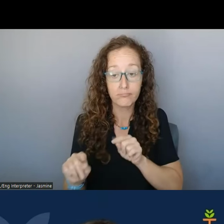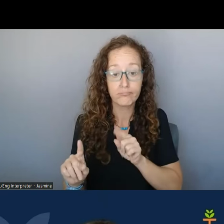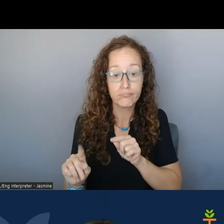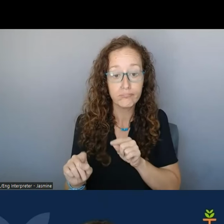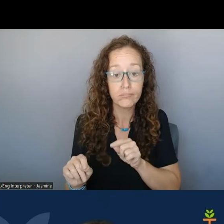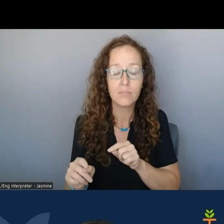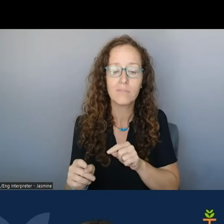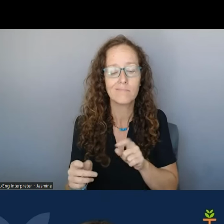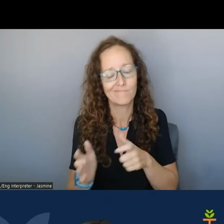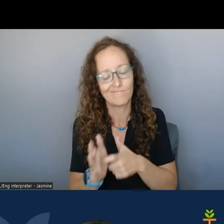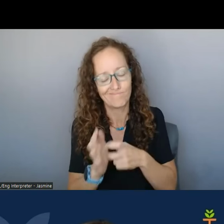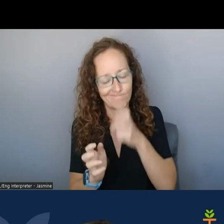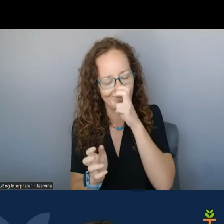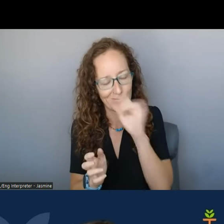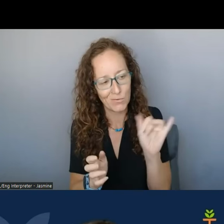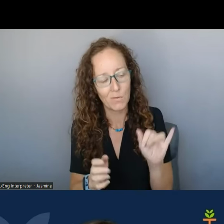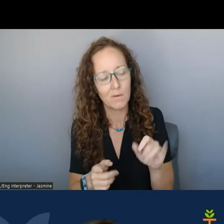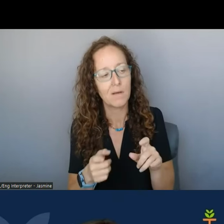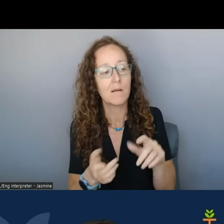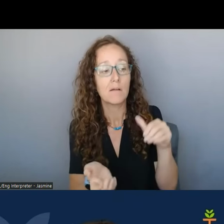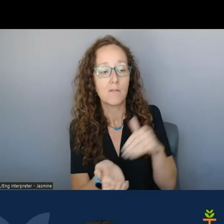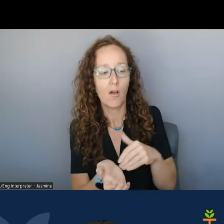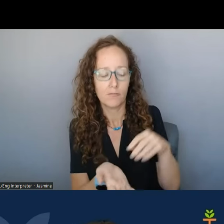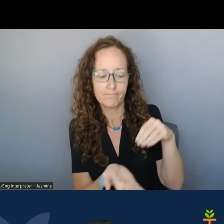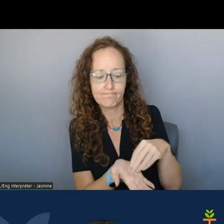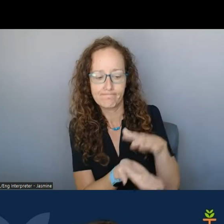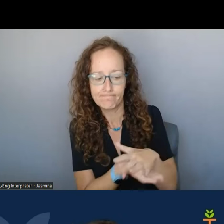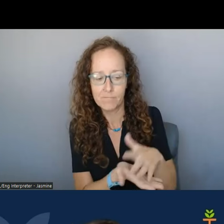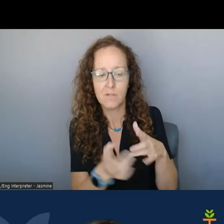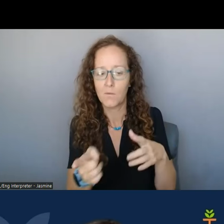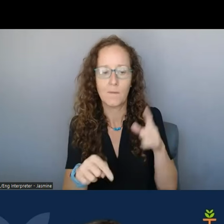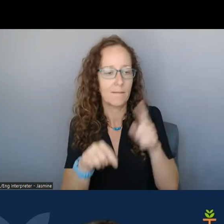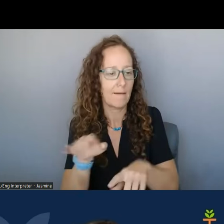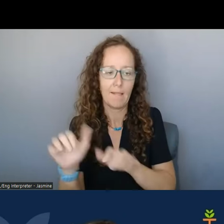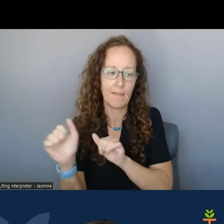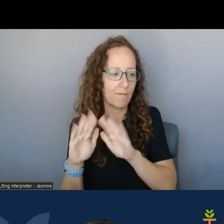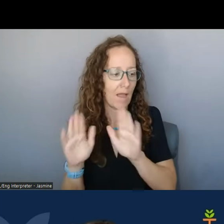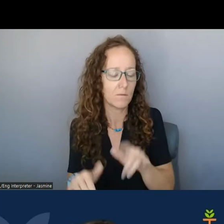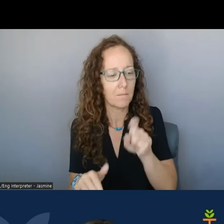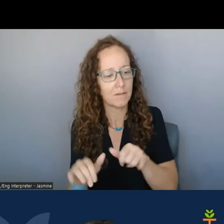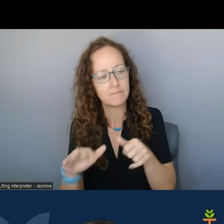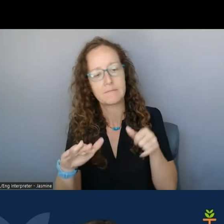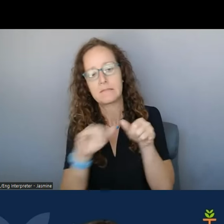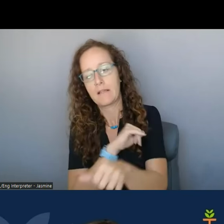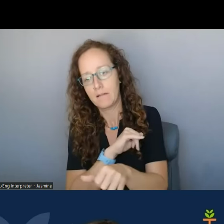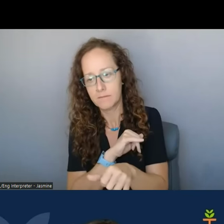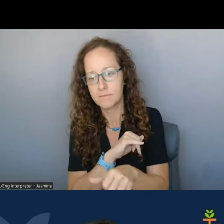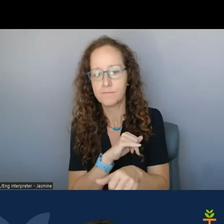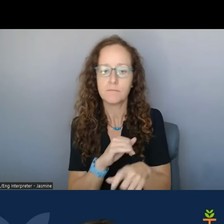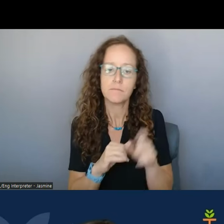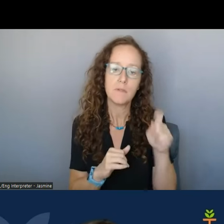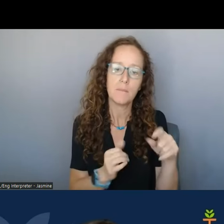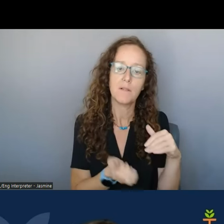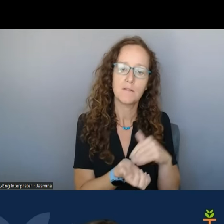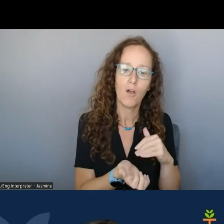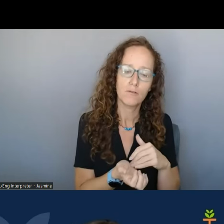a physician. There has to be a plan of care developed with your treating physician, and you have to receive